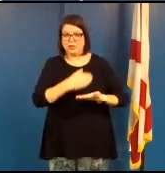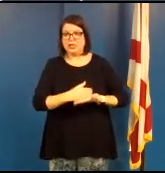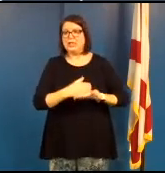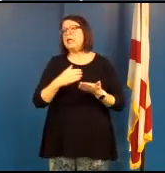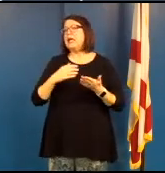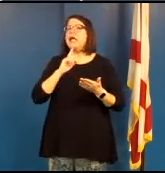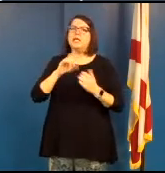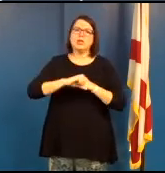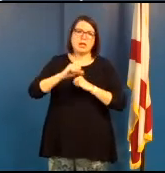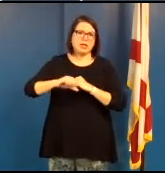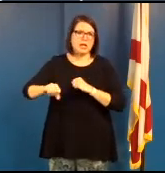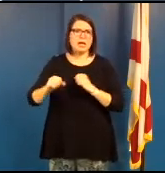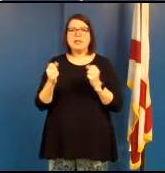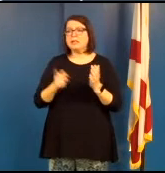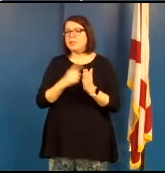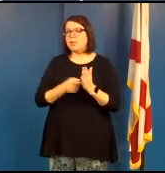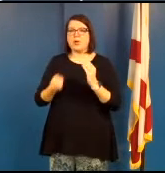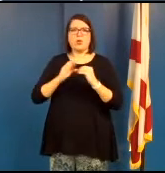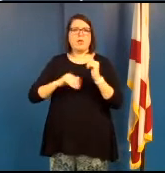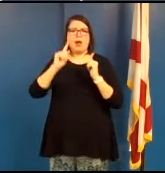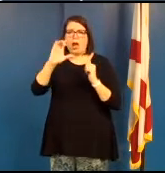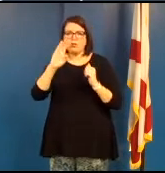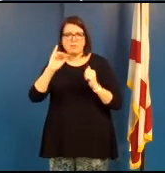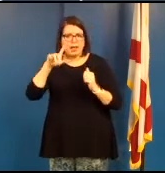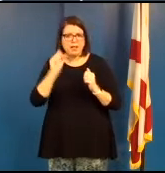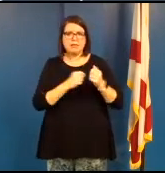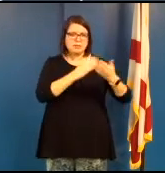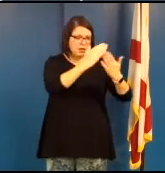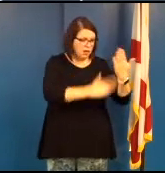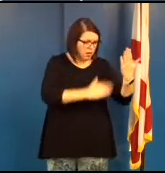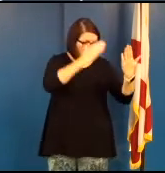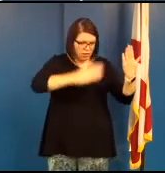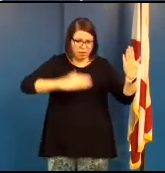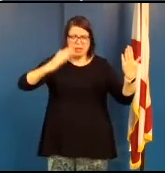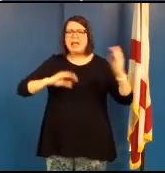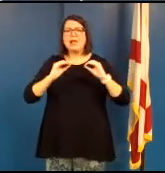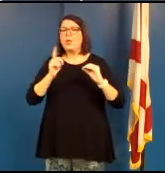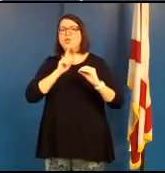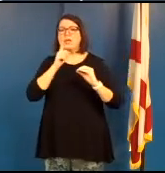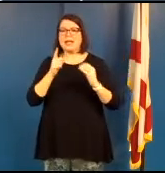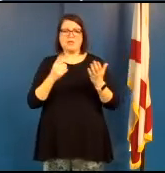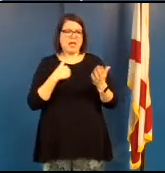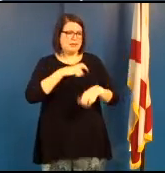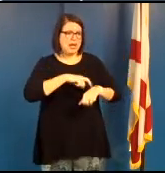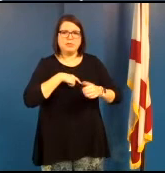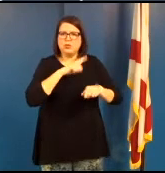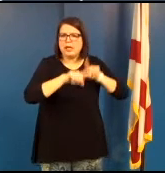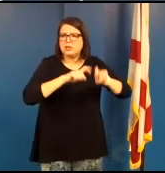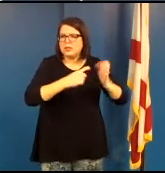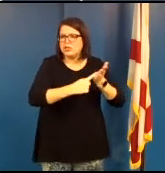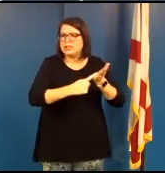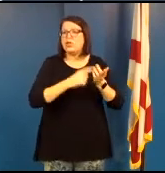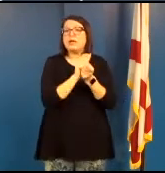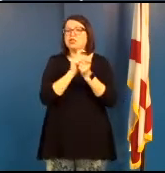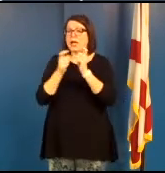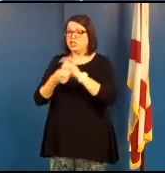committees and no one ever asked questions. So the speaker has proposed to change the rules. Number one, they will be heard on a consent agenda as